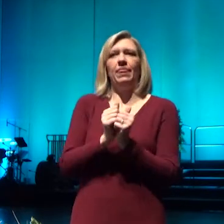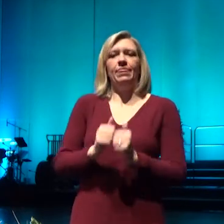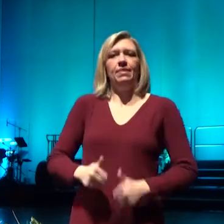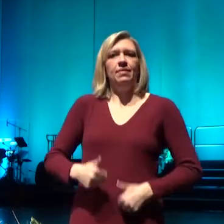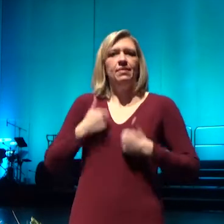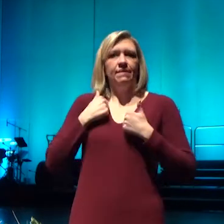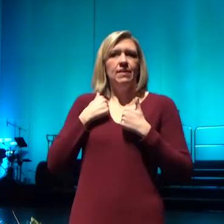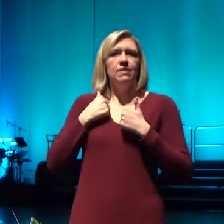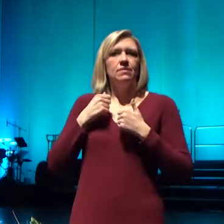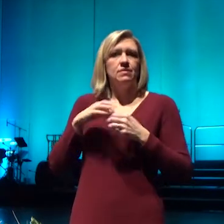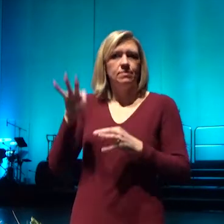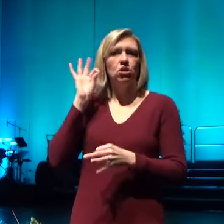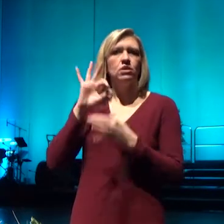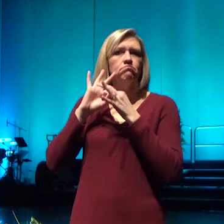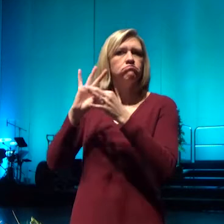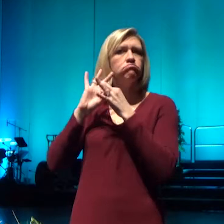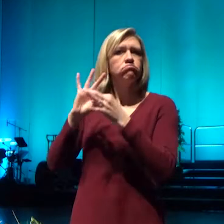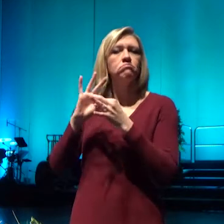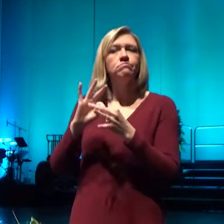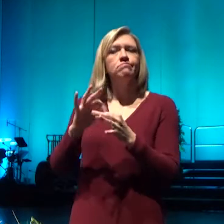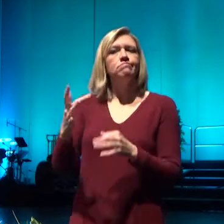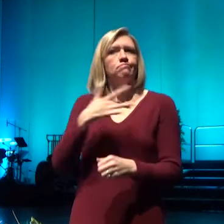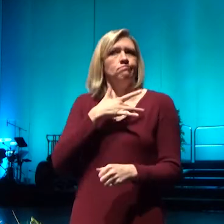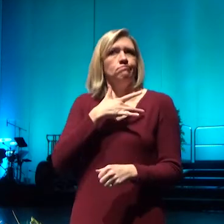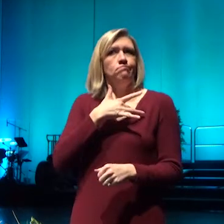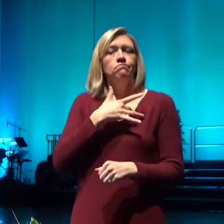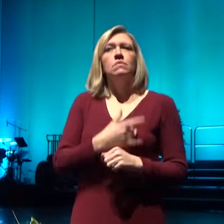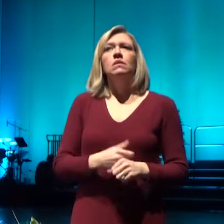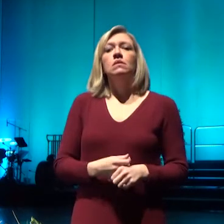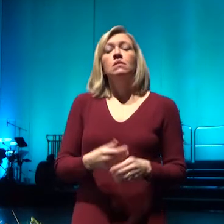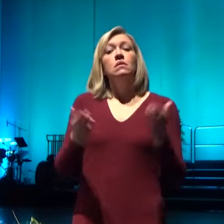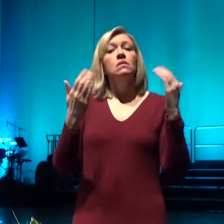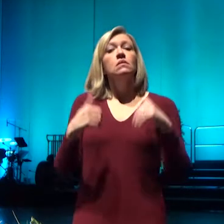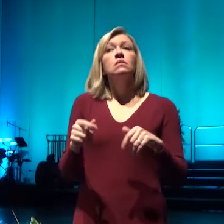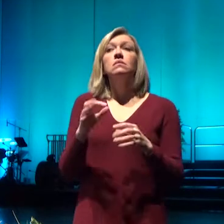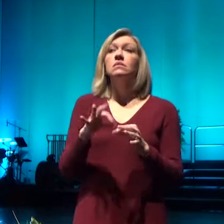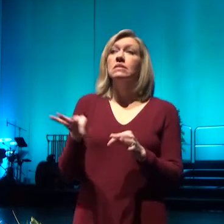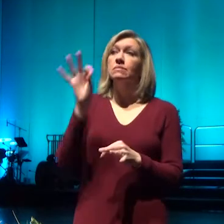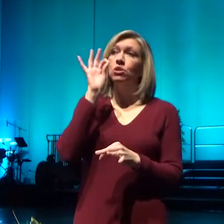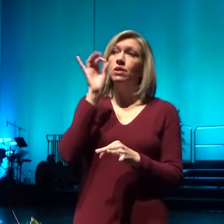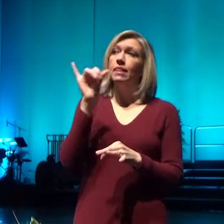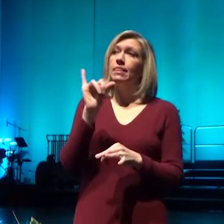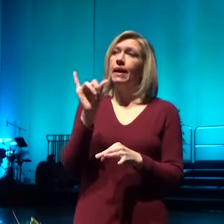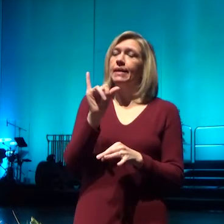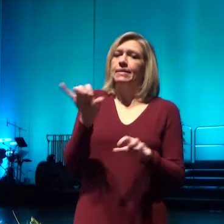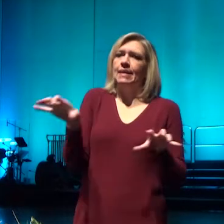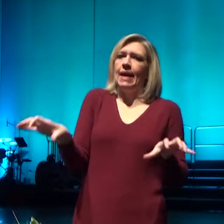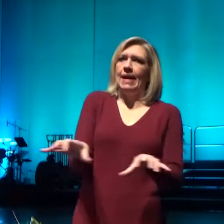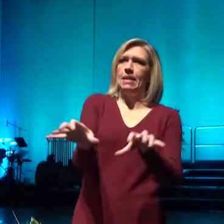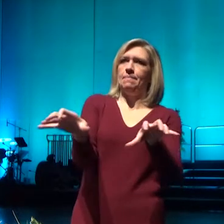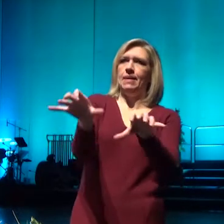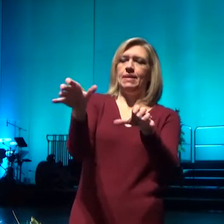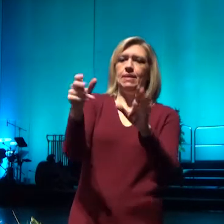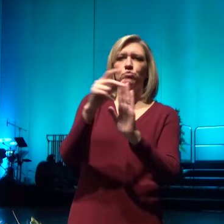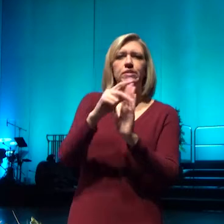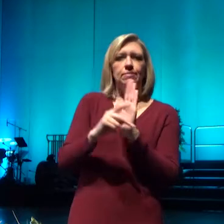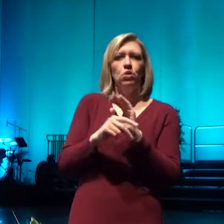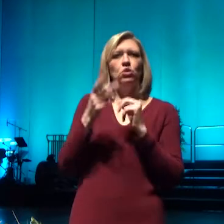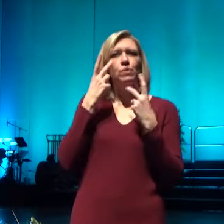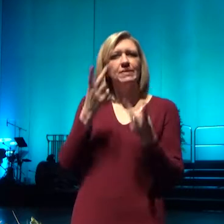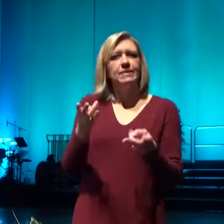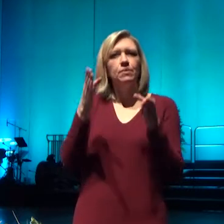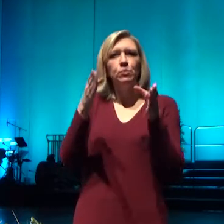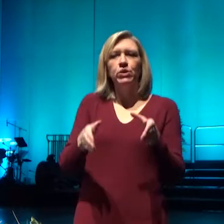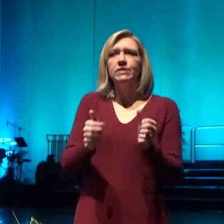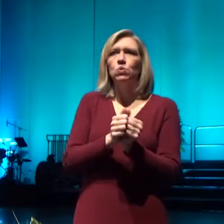So the Spirit touches us in that way. And then there's Spirit as an animating principle. Whether you see someone who has